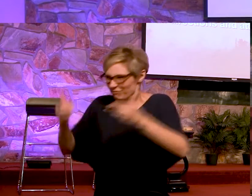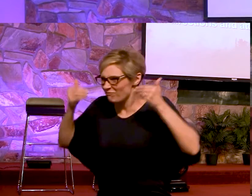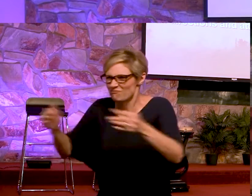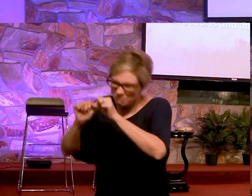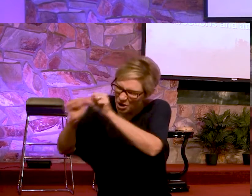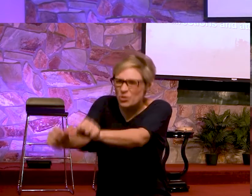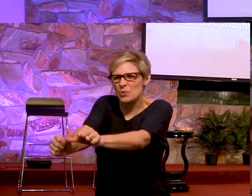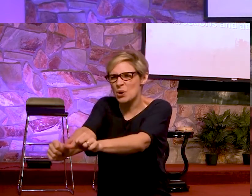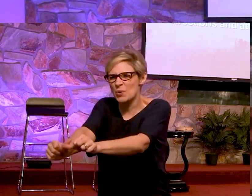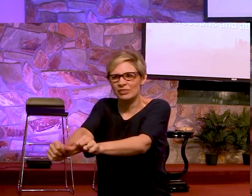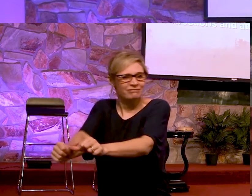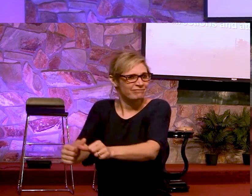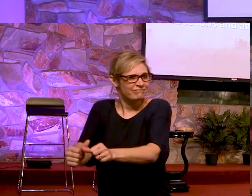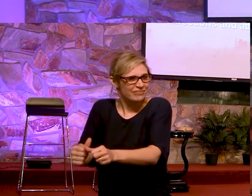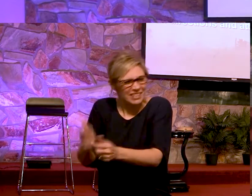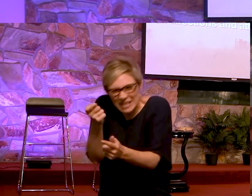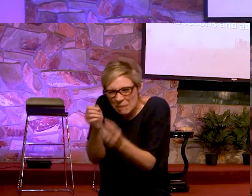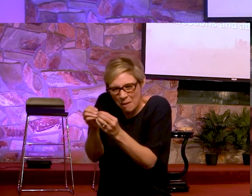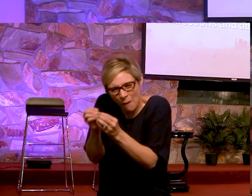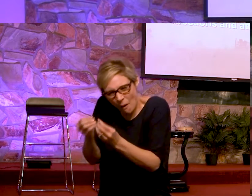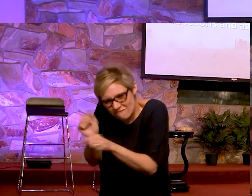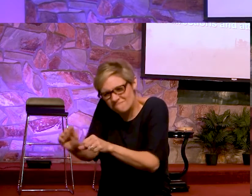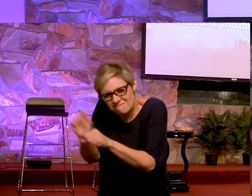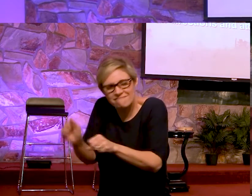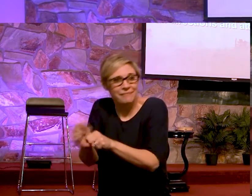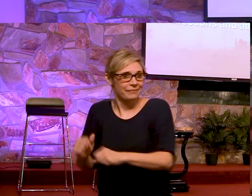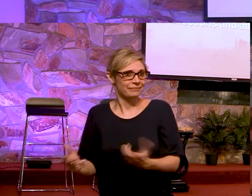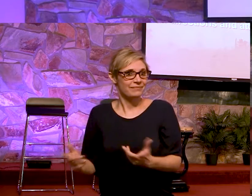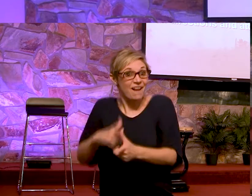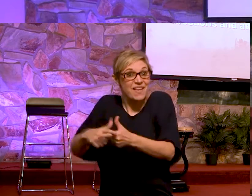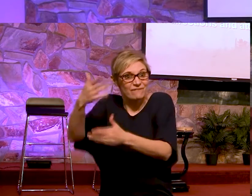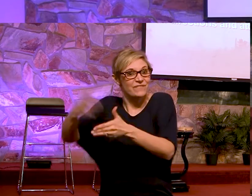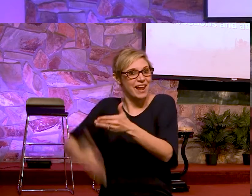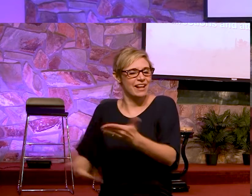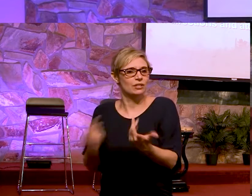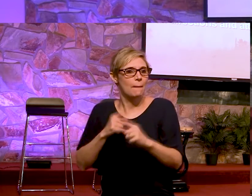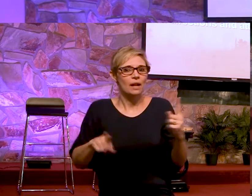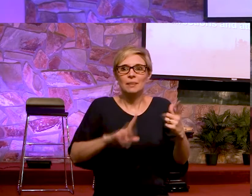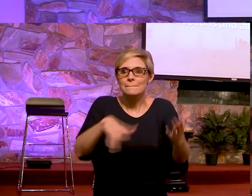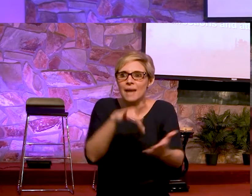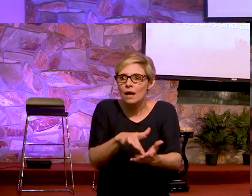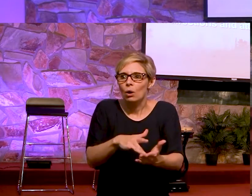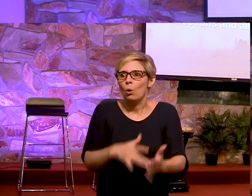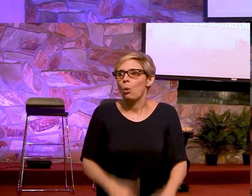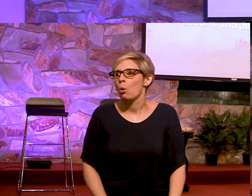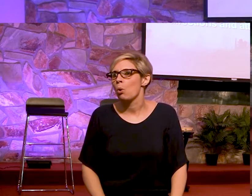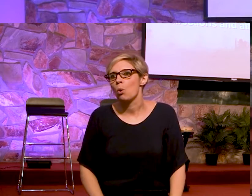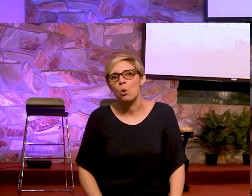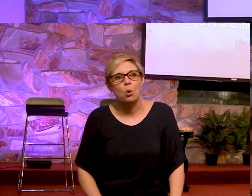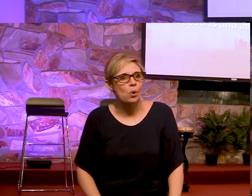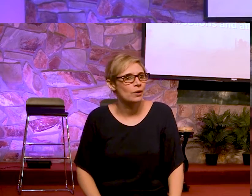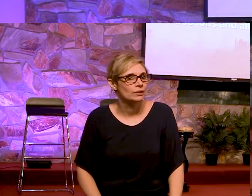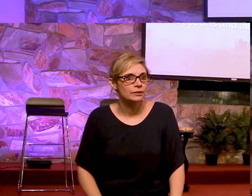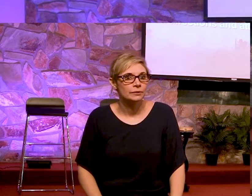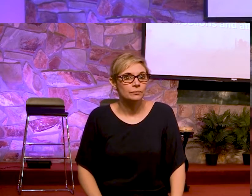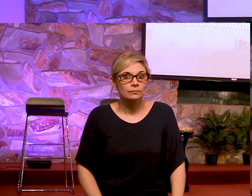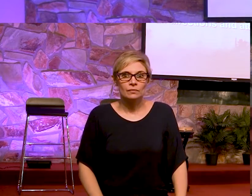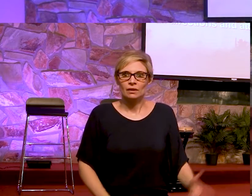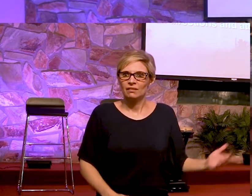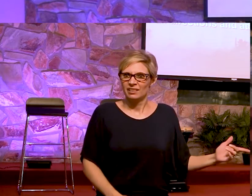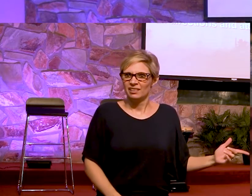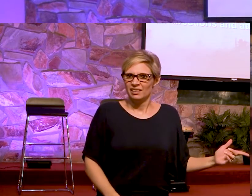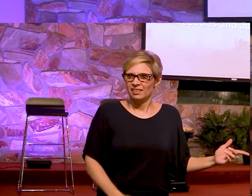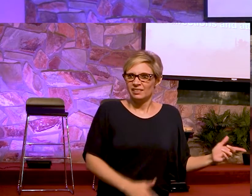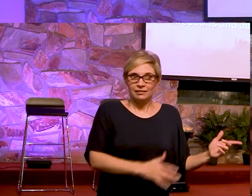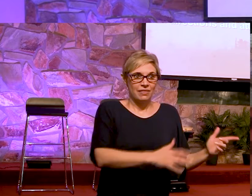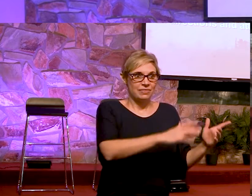ahead and we can give it a little bit more. Little bit more. But in that midpoint, when we've lost sight of the beginning and we can't